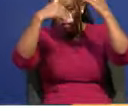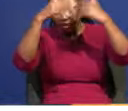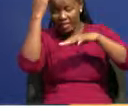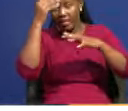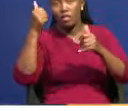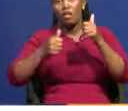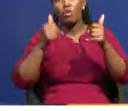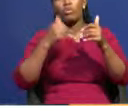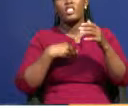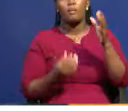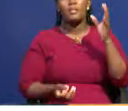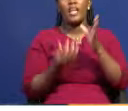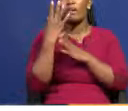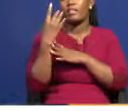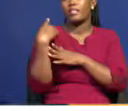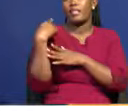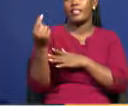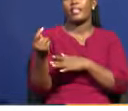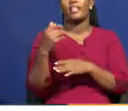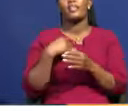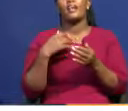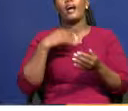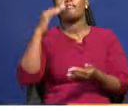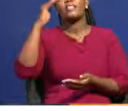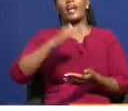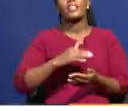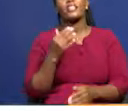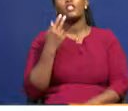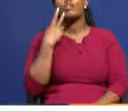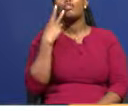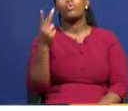just launched the other day, they deducted 200 million.